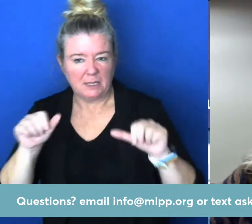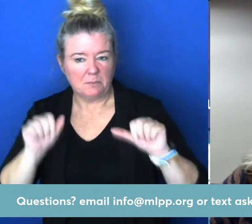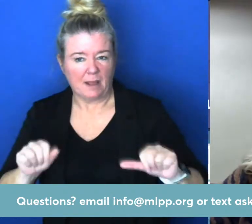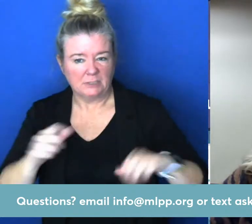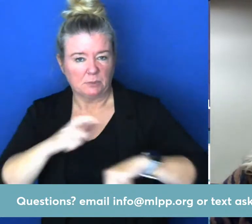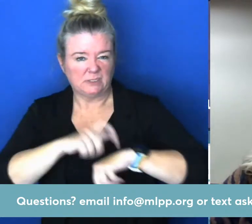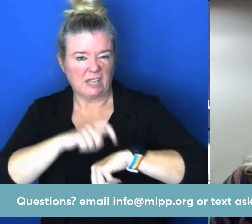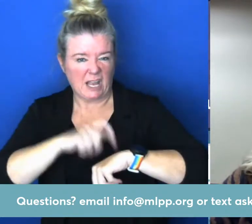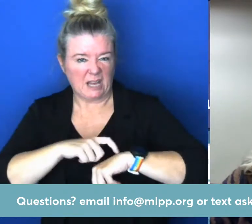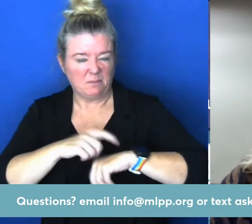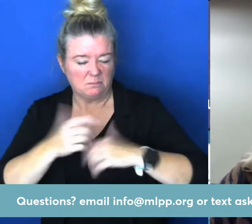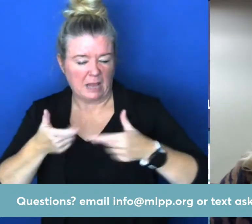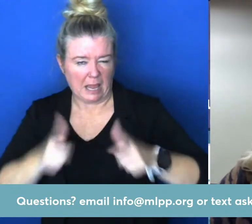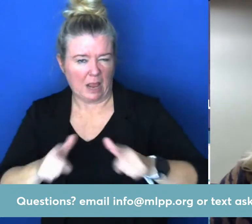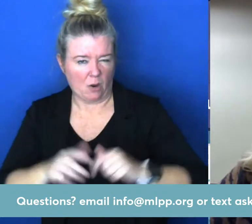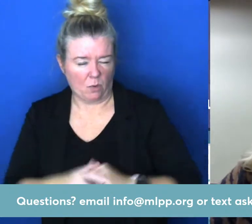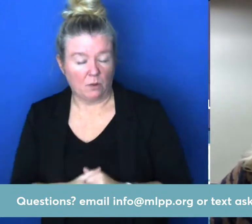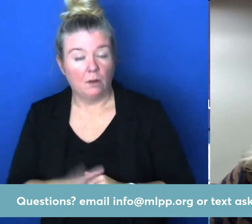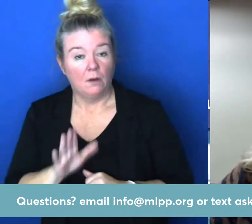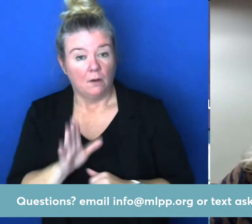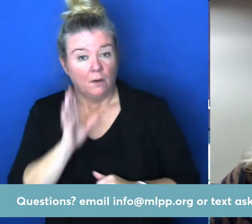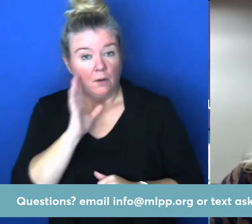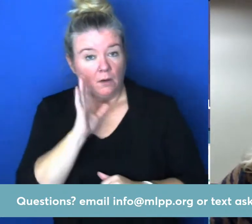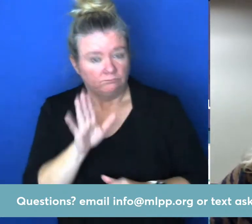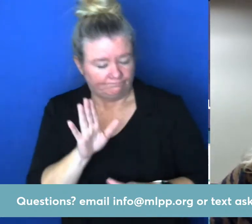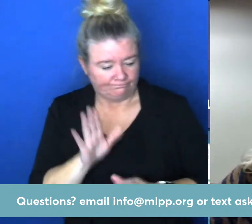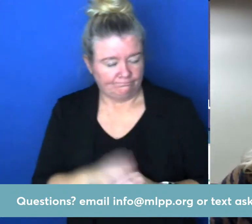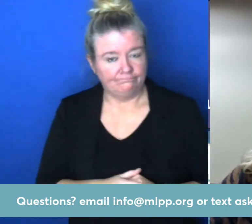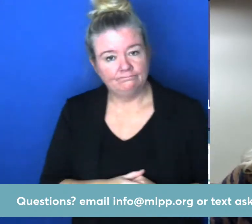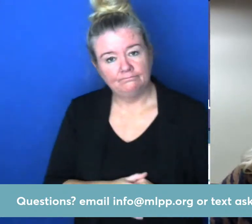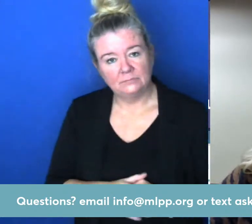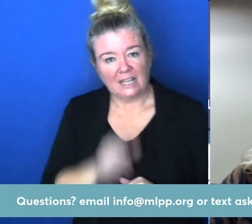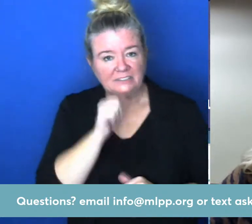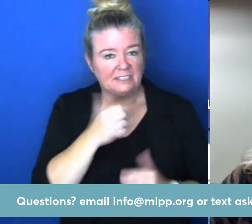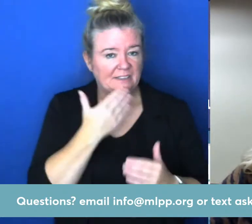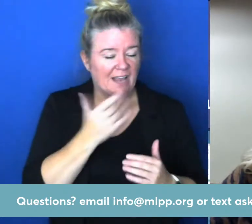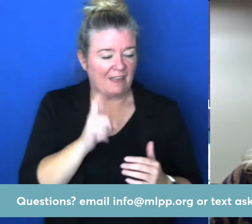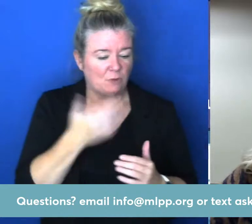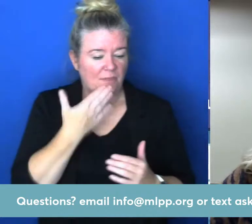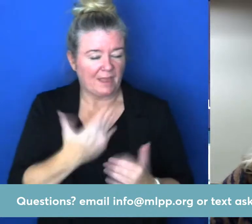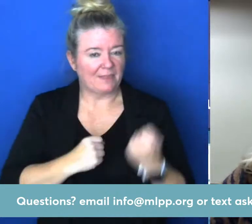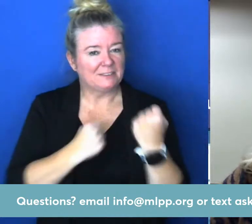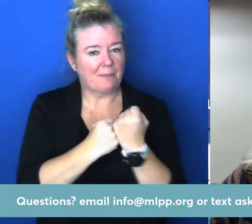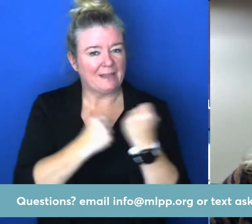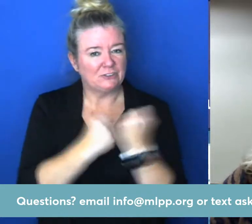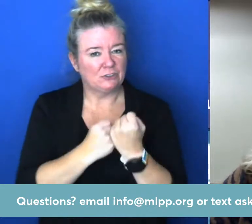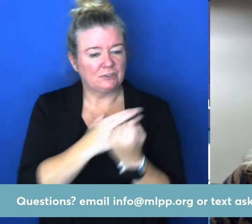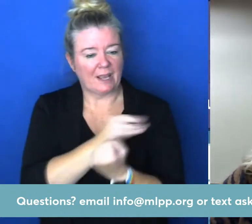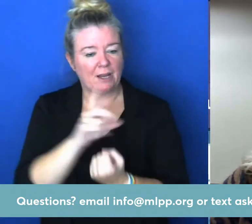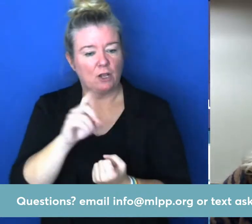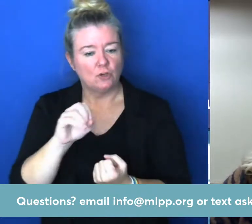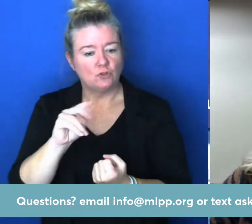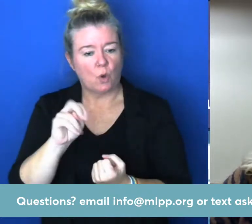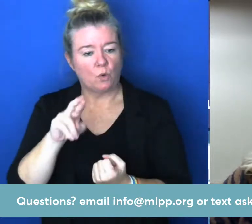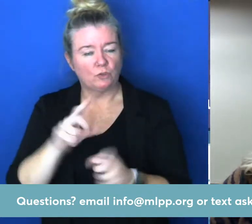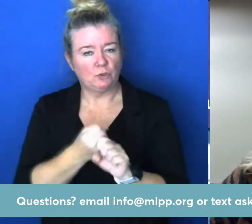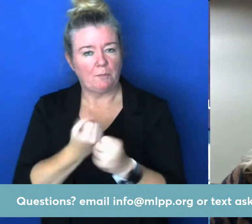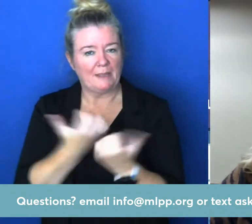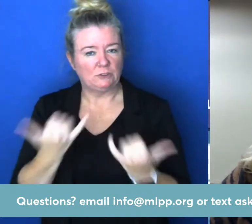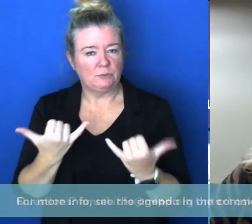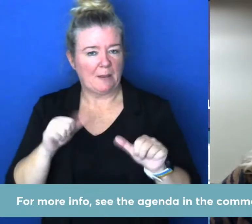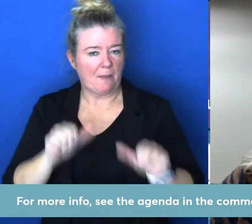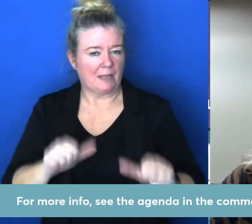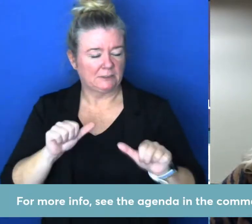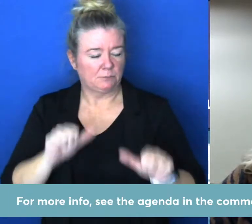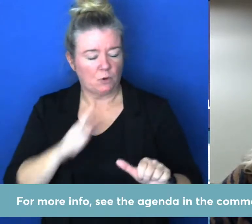time permitting. Now, I would be remiss if I didn't thank our sponsors and donors for making today's event possible.